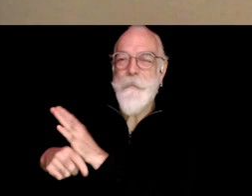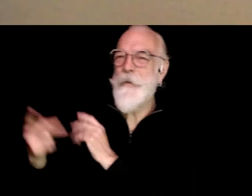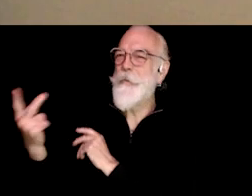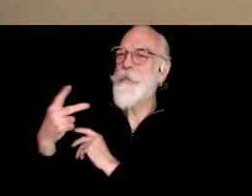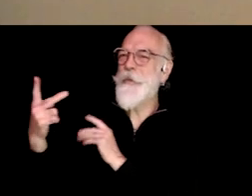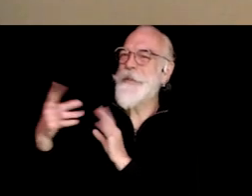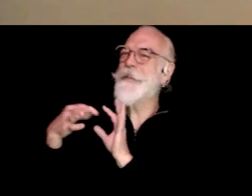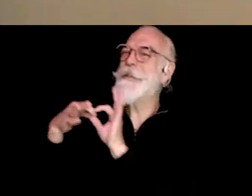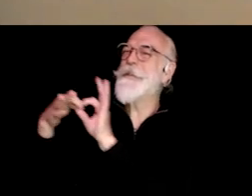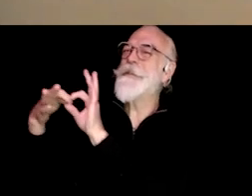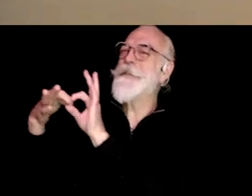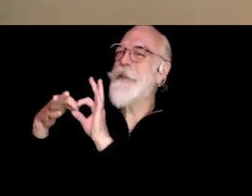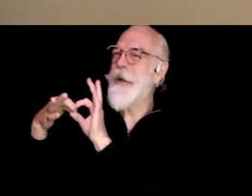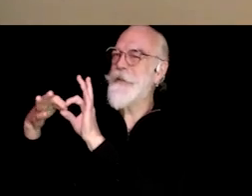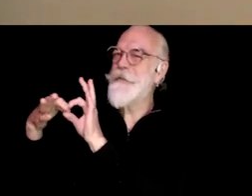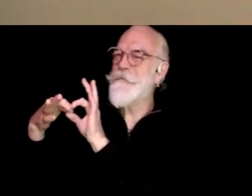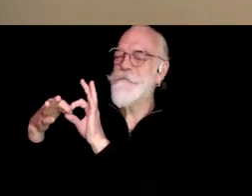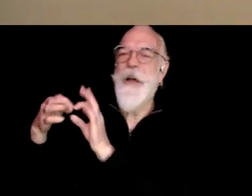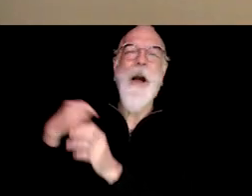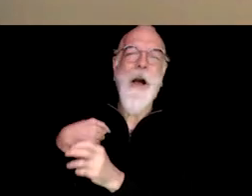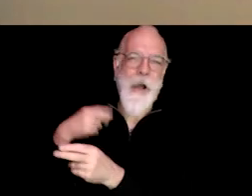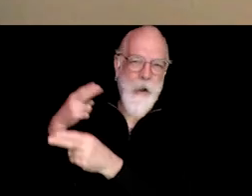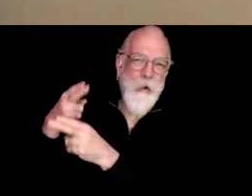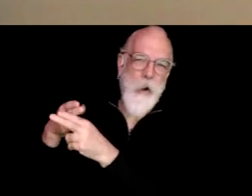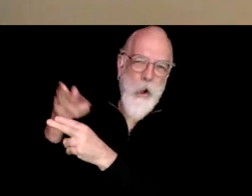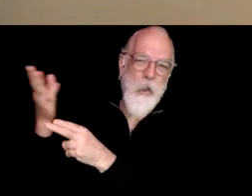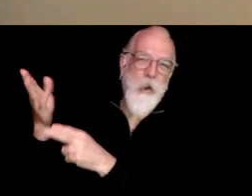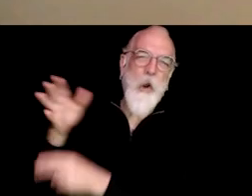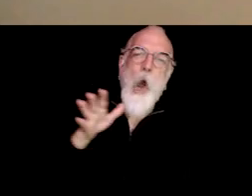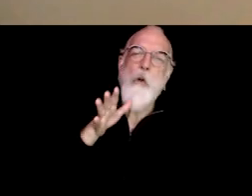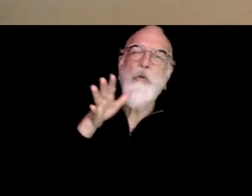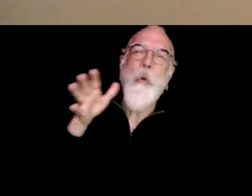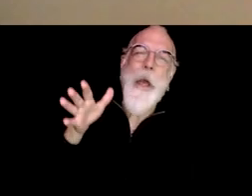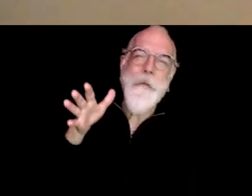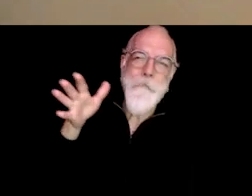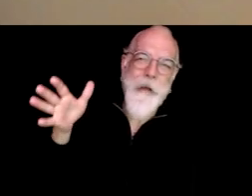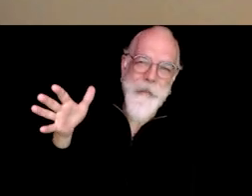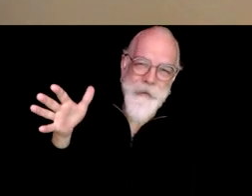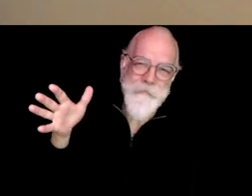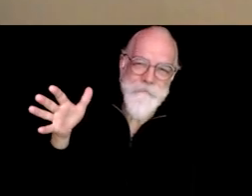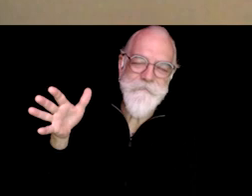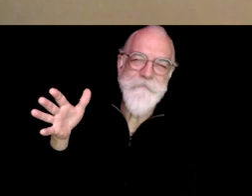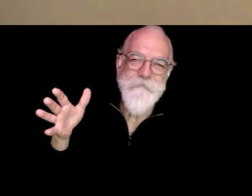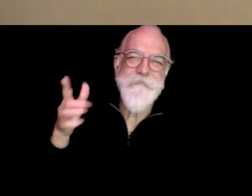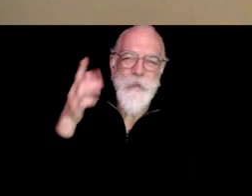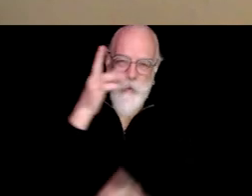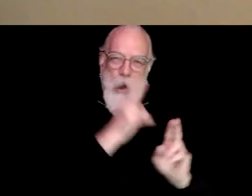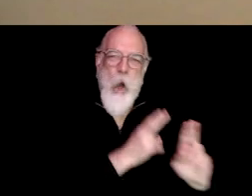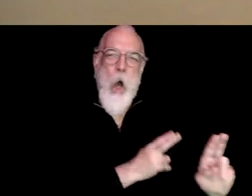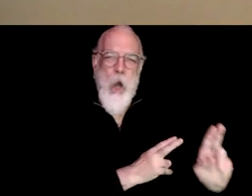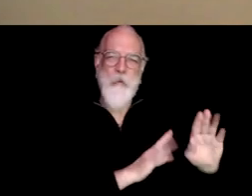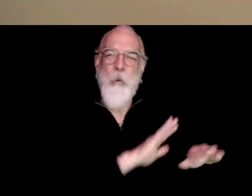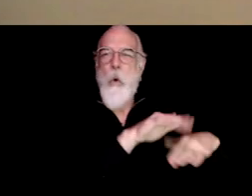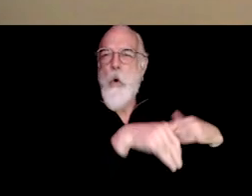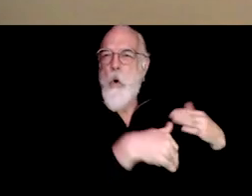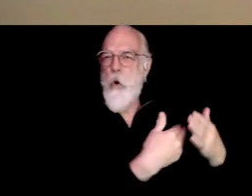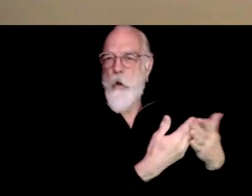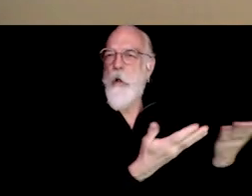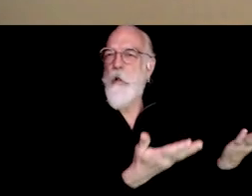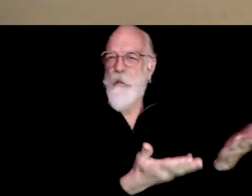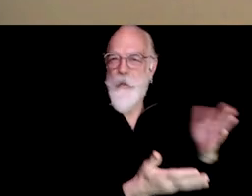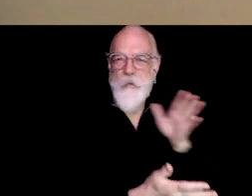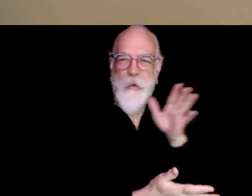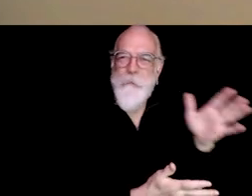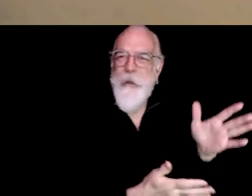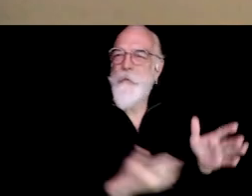grandmother after all the grandmothers, and loved her very much. And